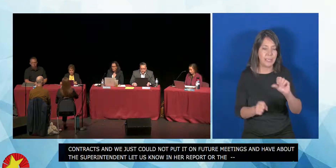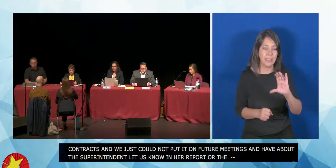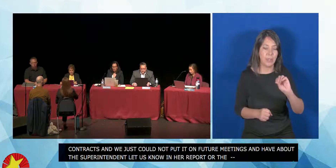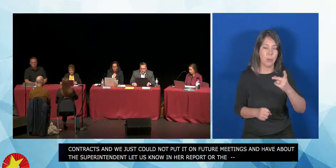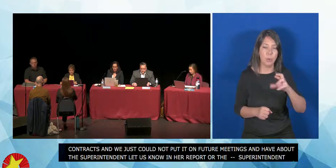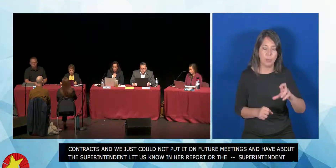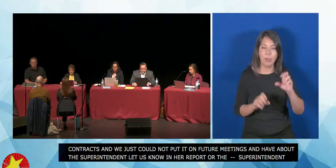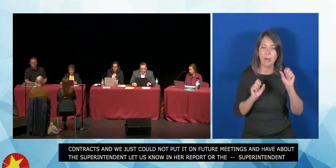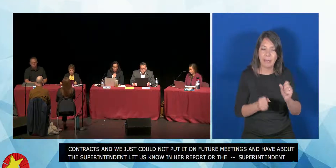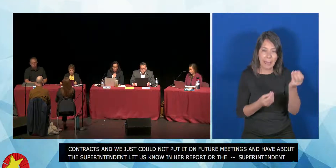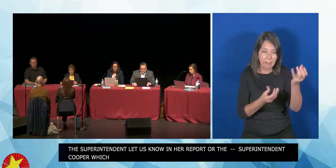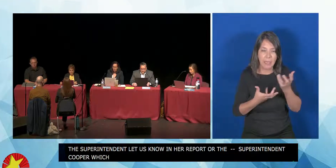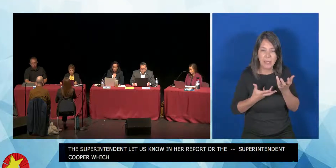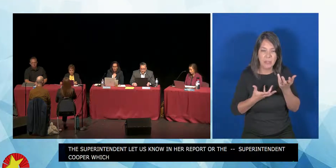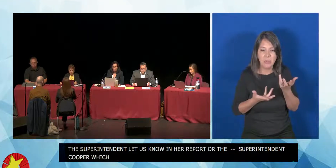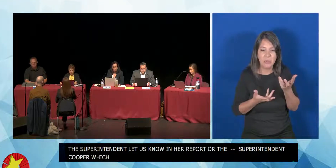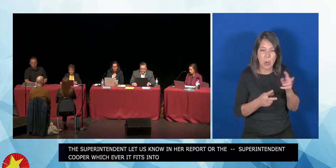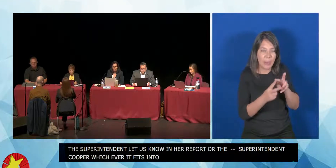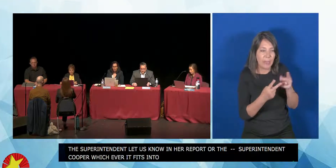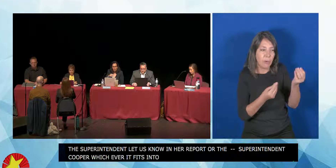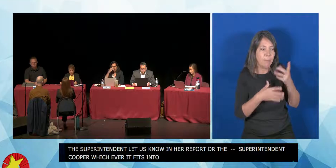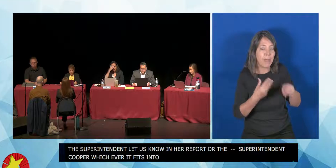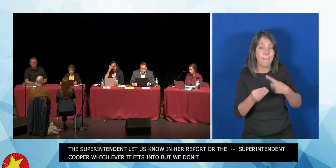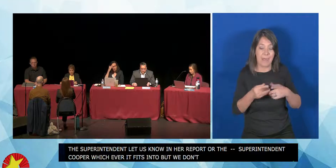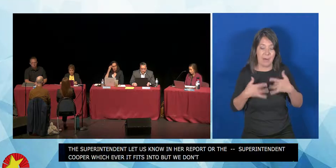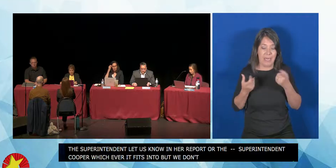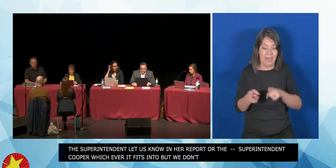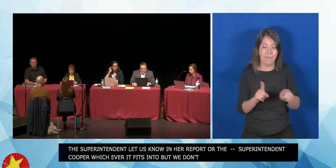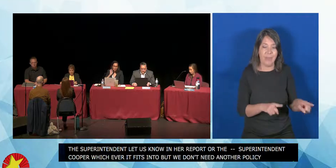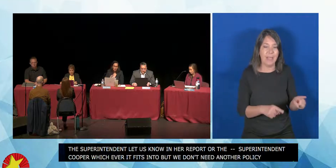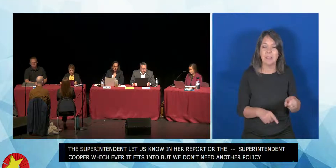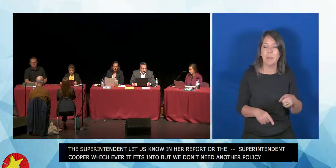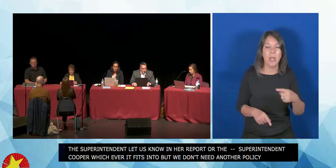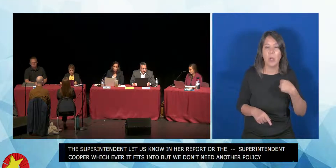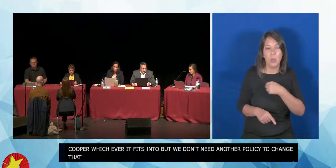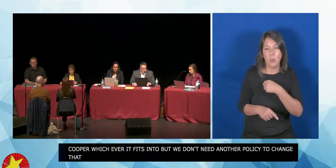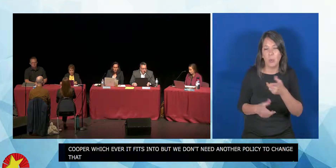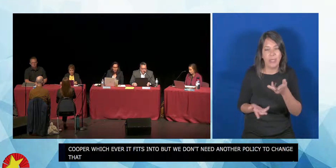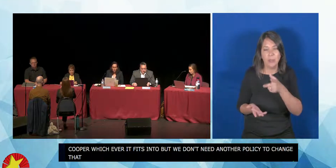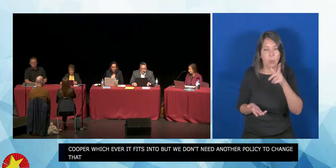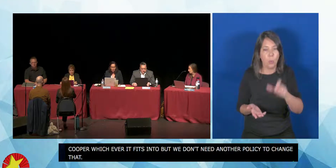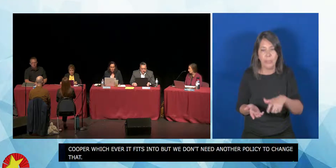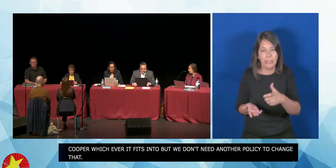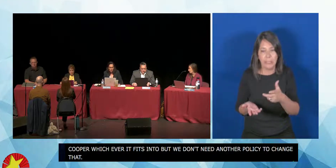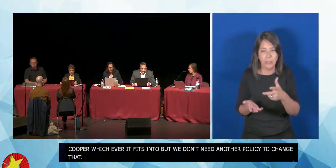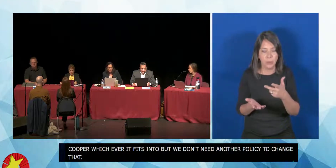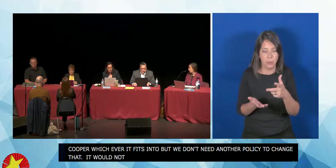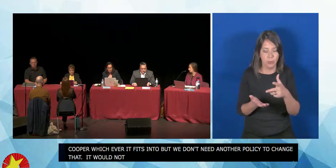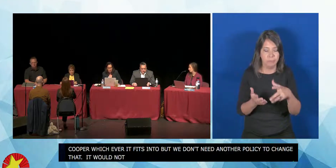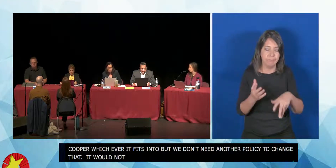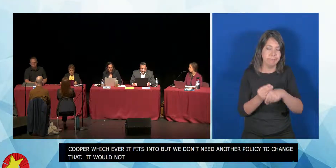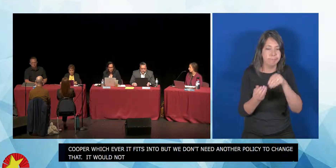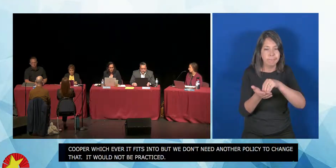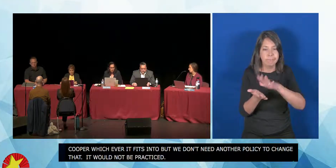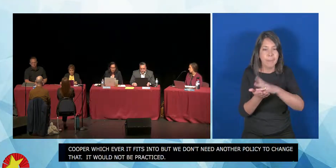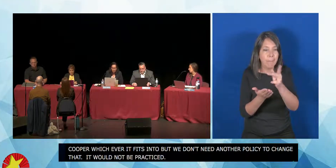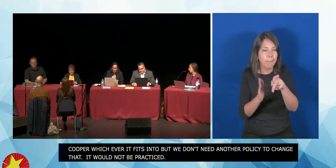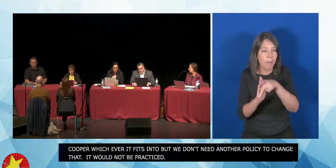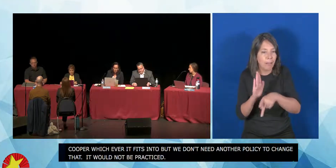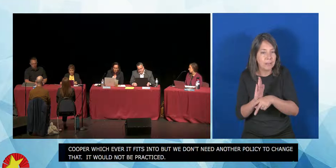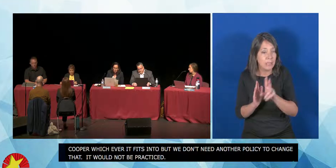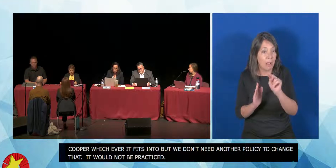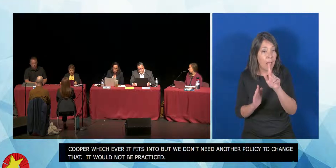But we don't need another policy to change that. It really would more be practice, unless there are other board members that feel differently or would like to keep it